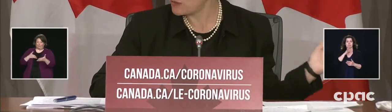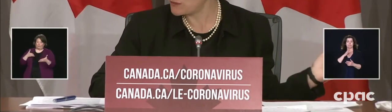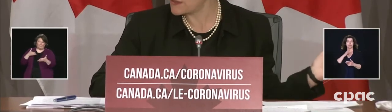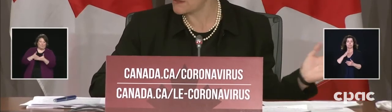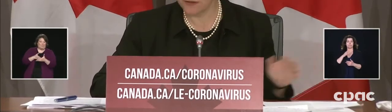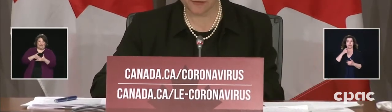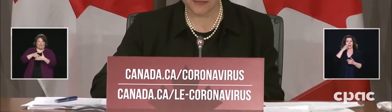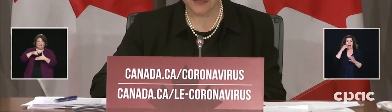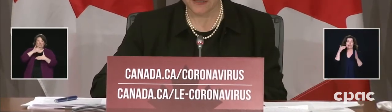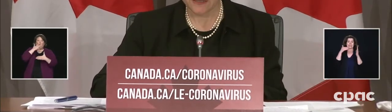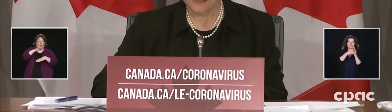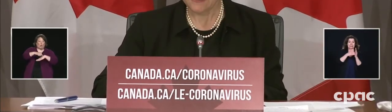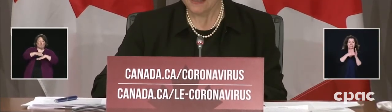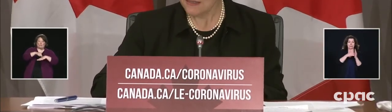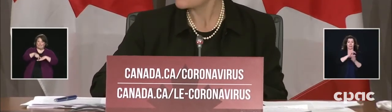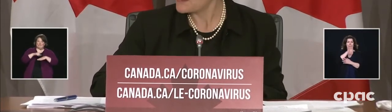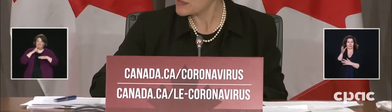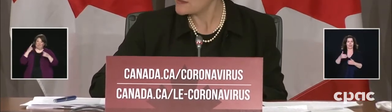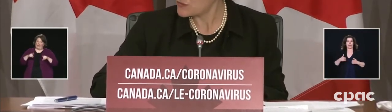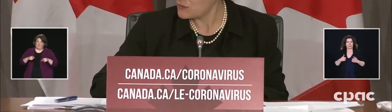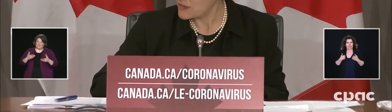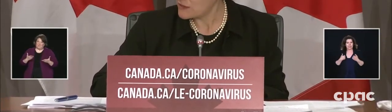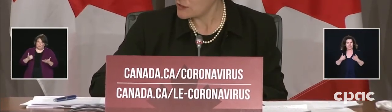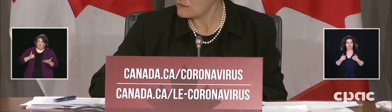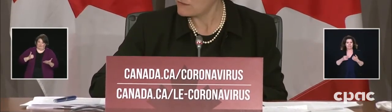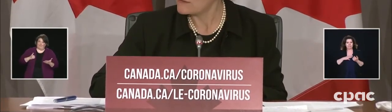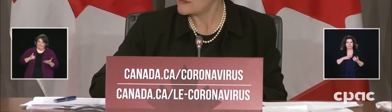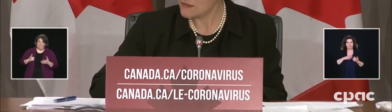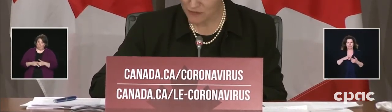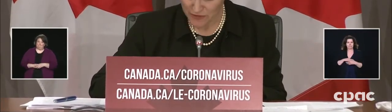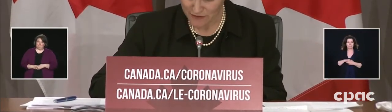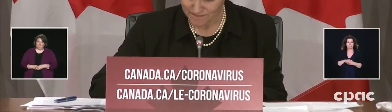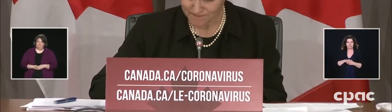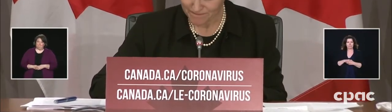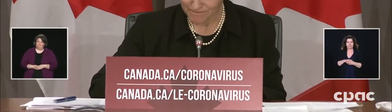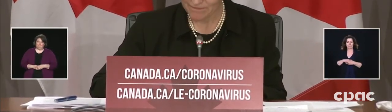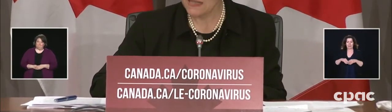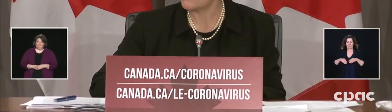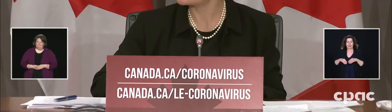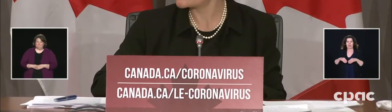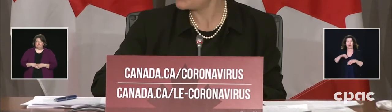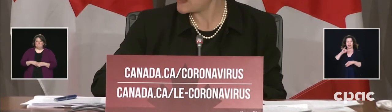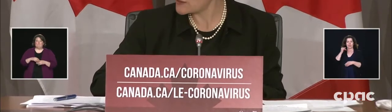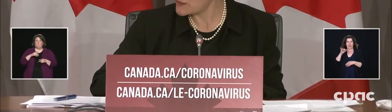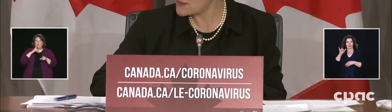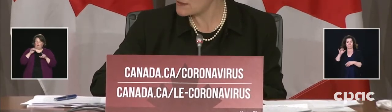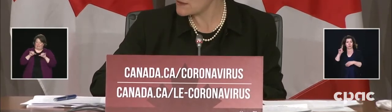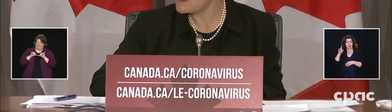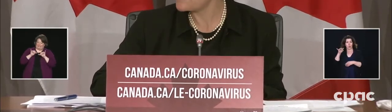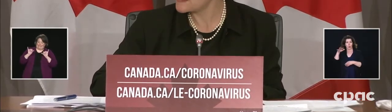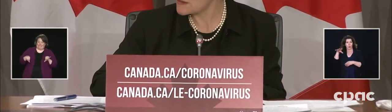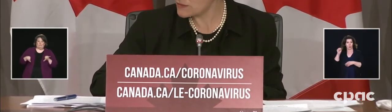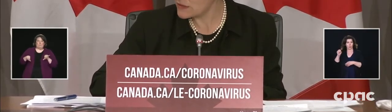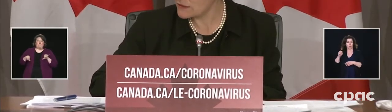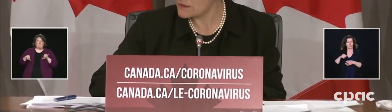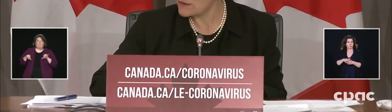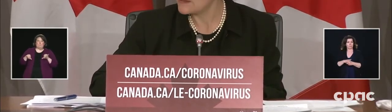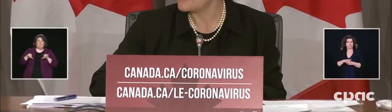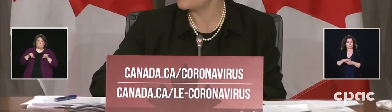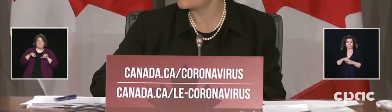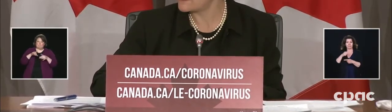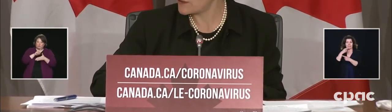Jean-Yves say a moment ago, systemic discrimination is real. Anti-Black racism is